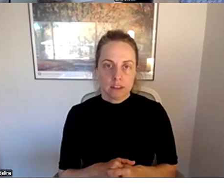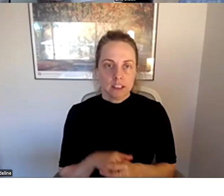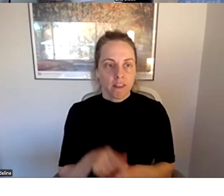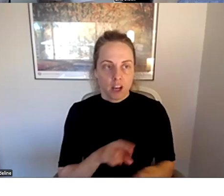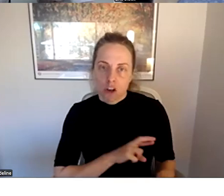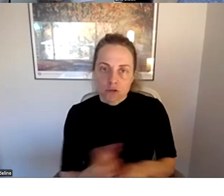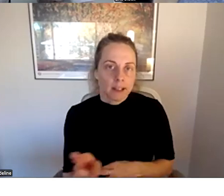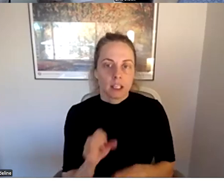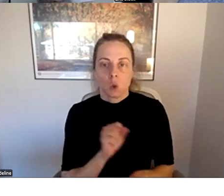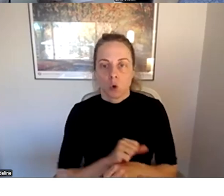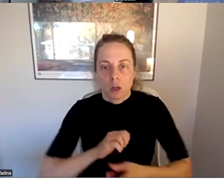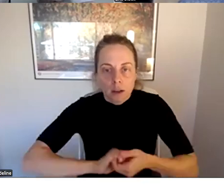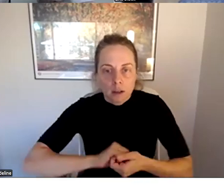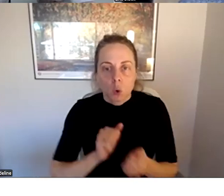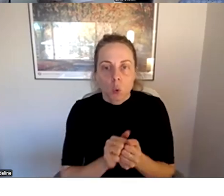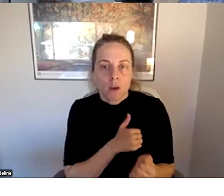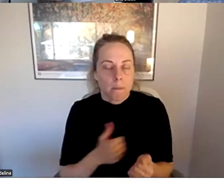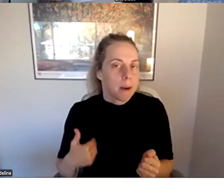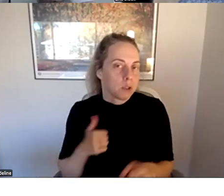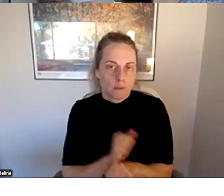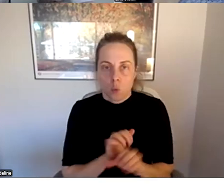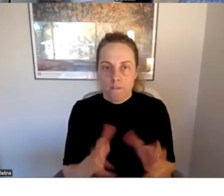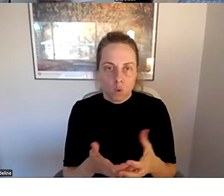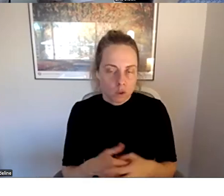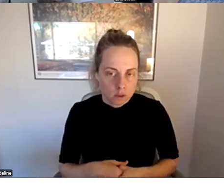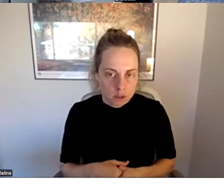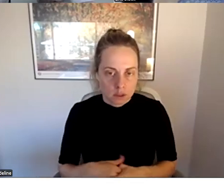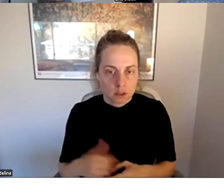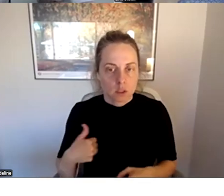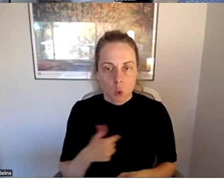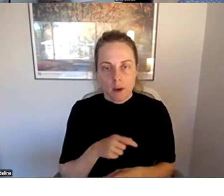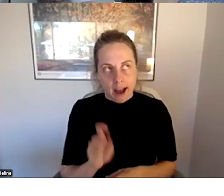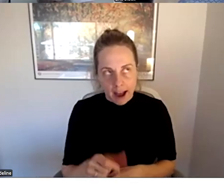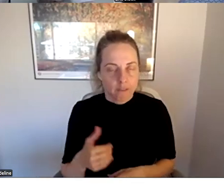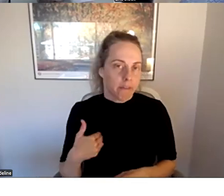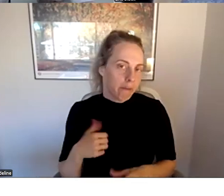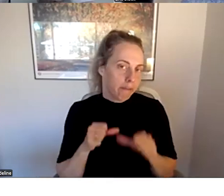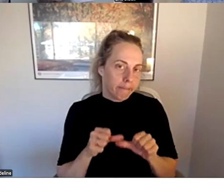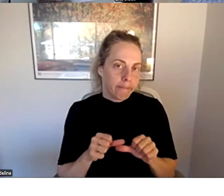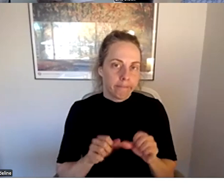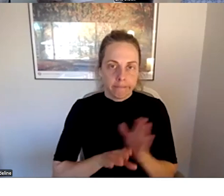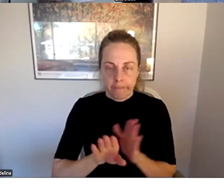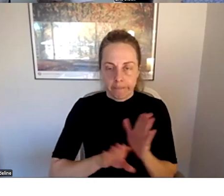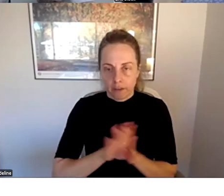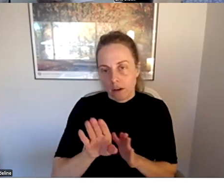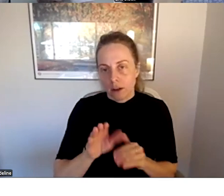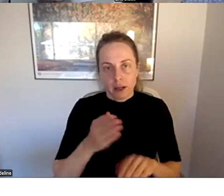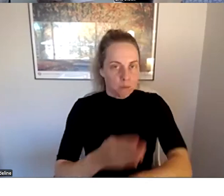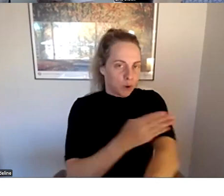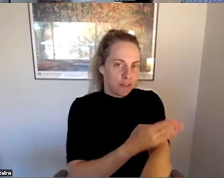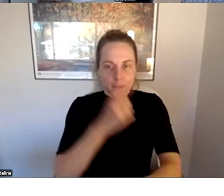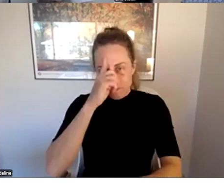working very closely with members of our workforce. We have to have continuous improvement mindsets that will allow us